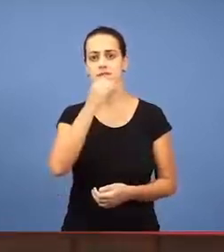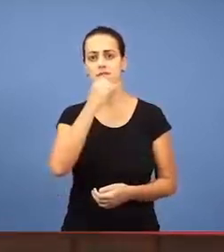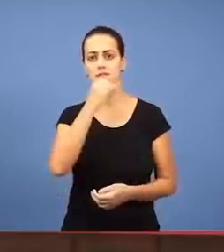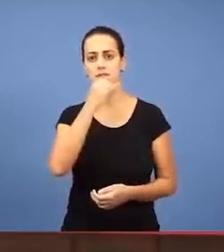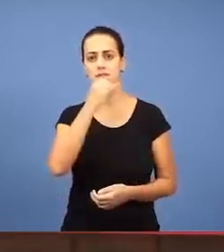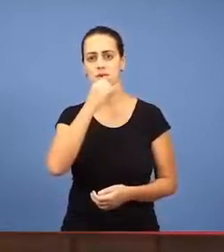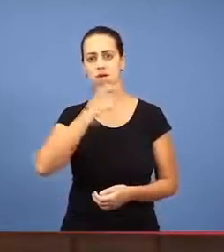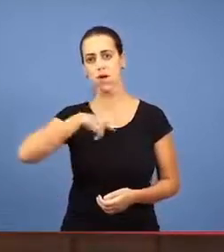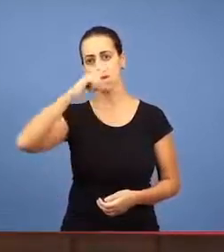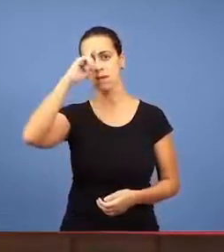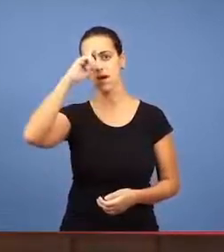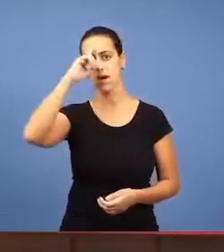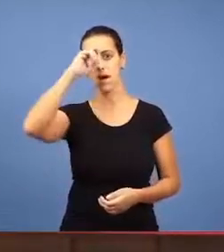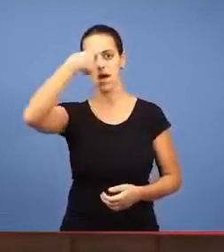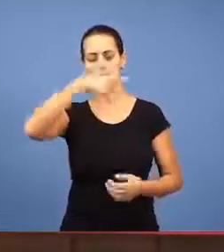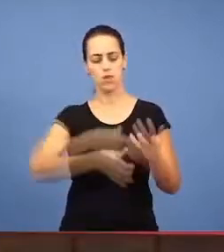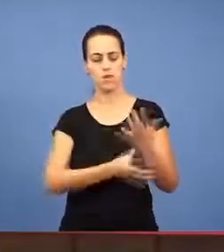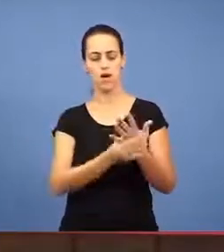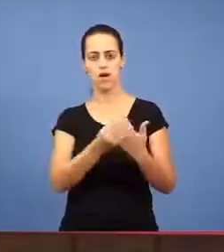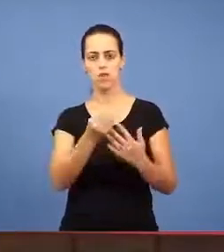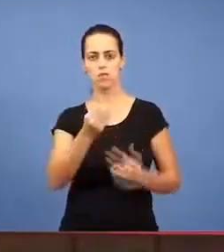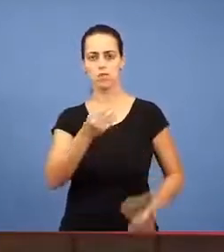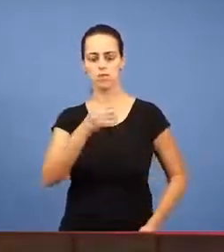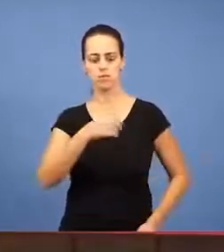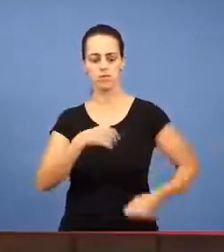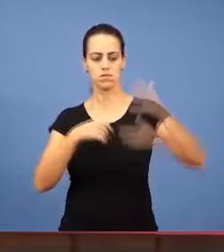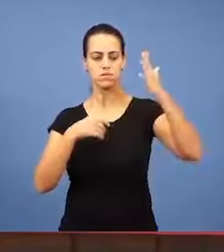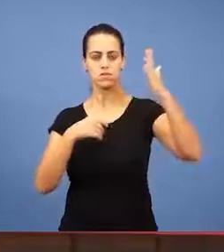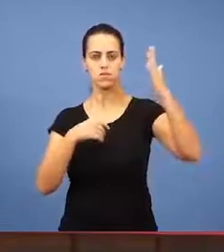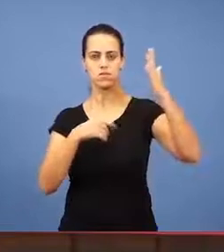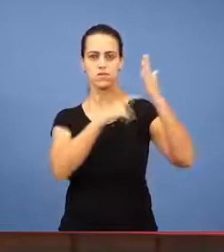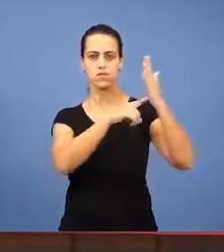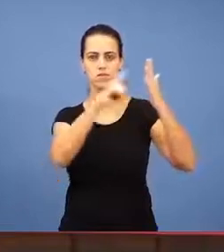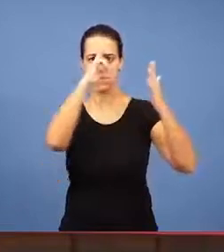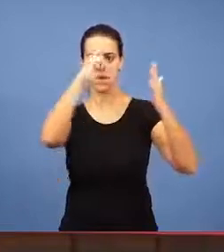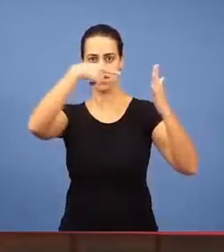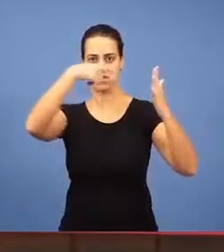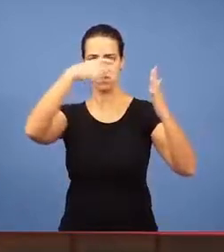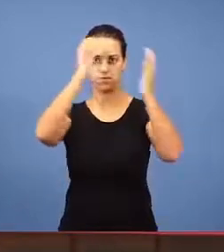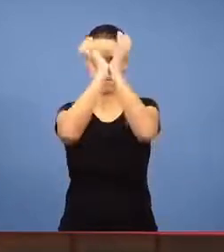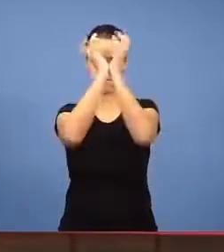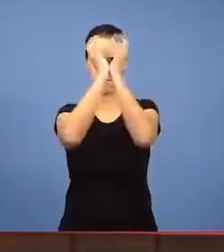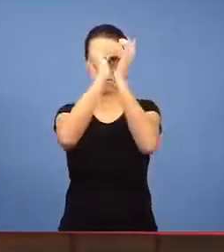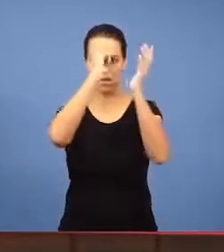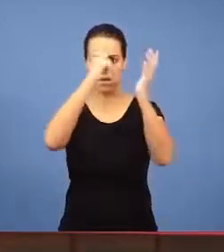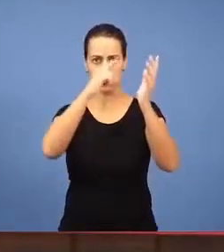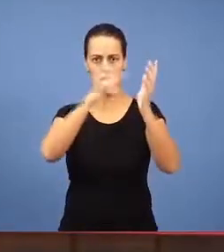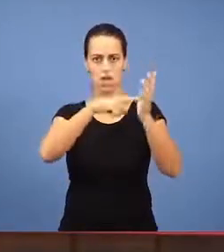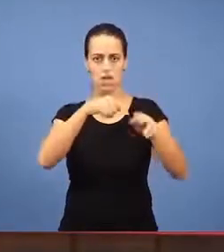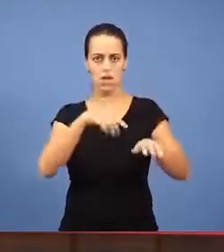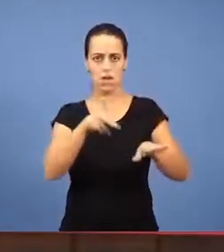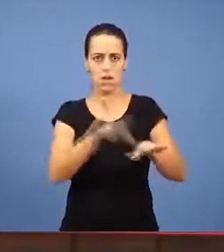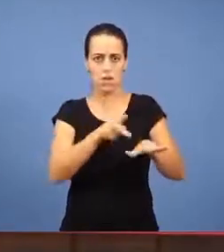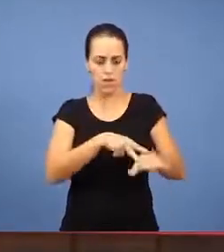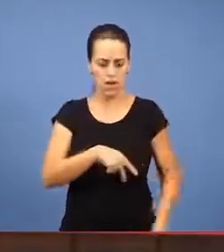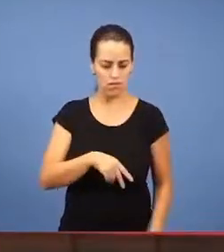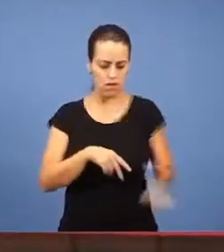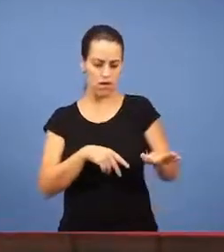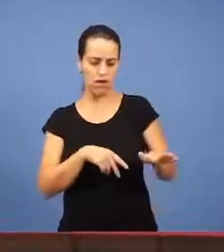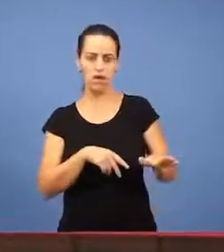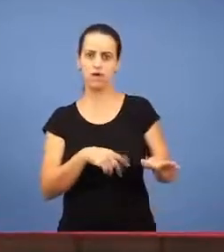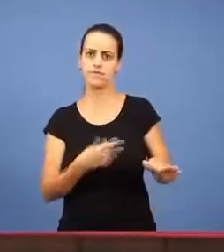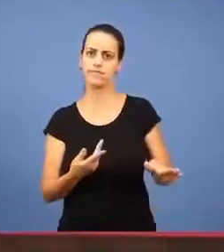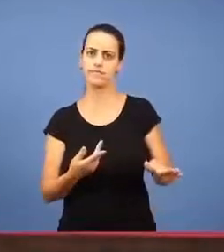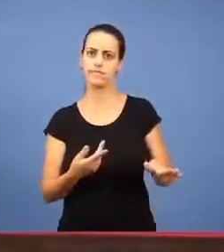to the hand, rise up, and then give a commandment to the central nervous system, and